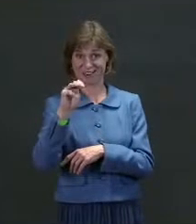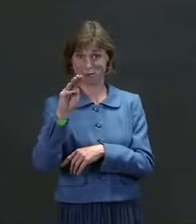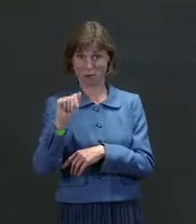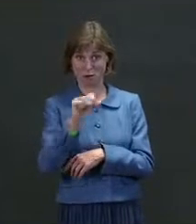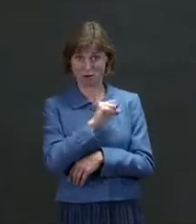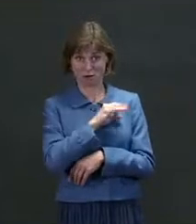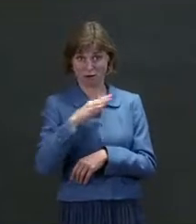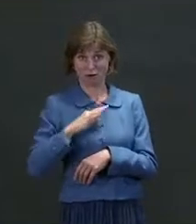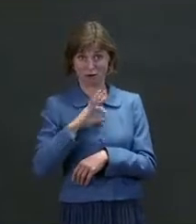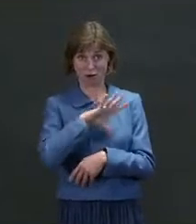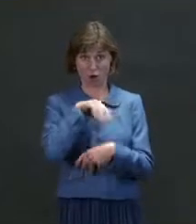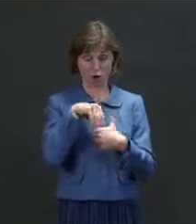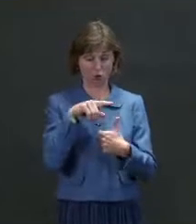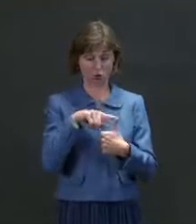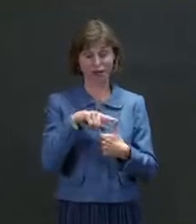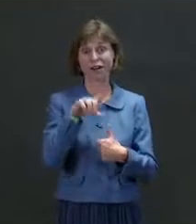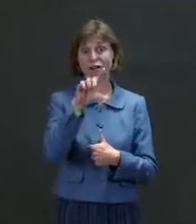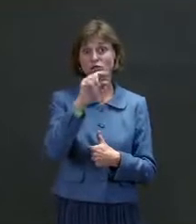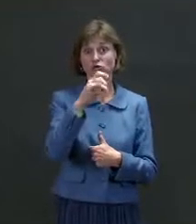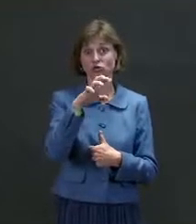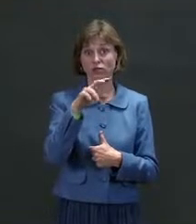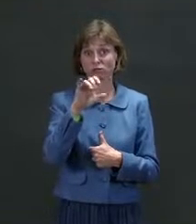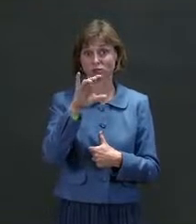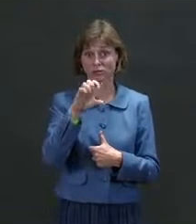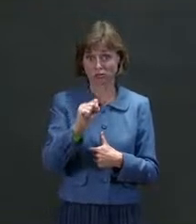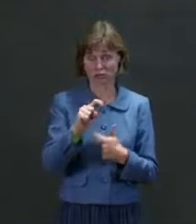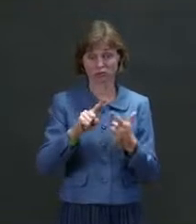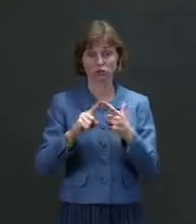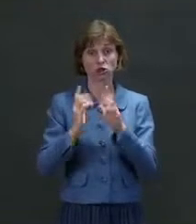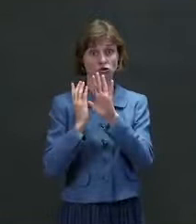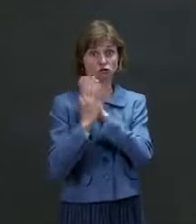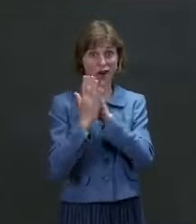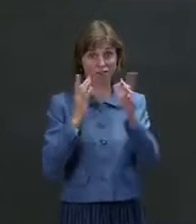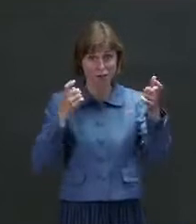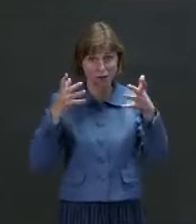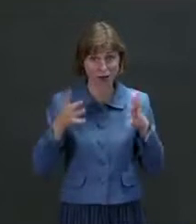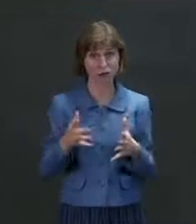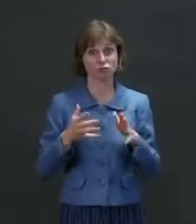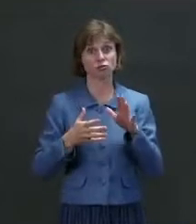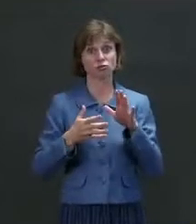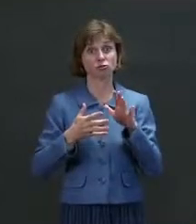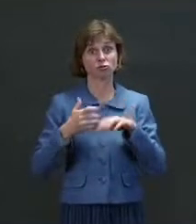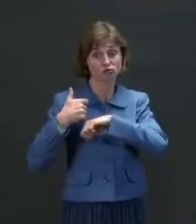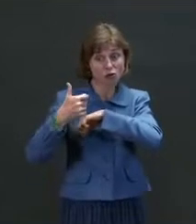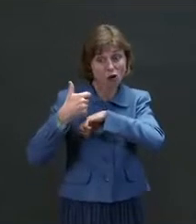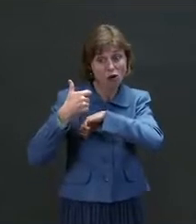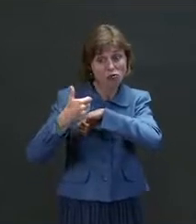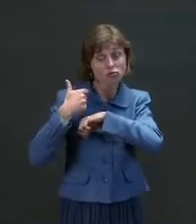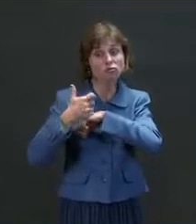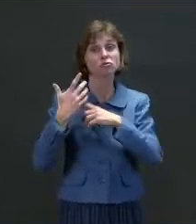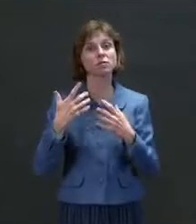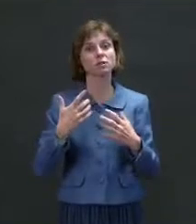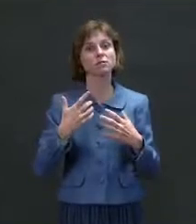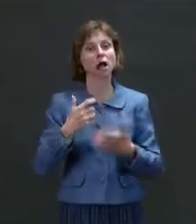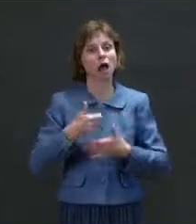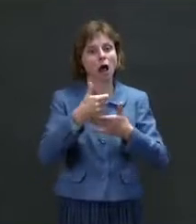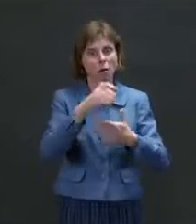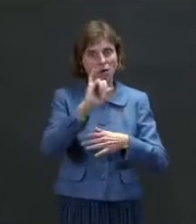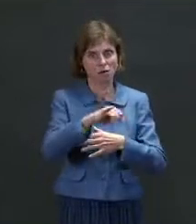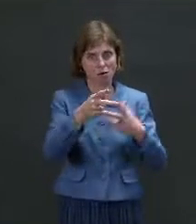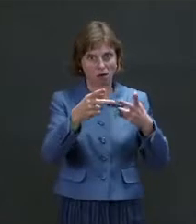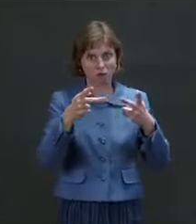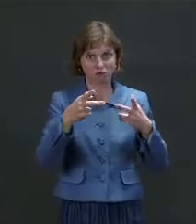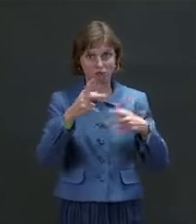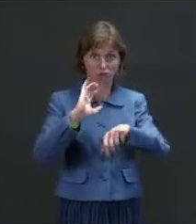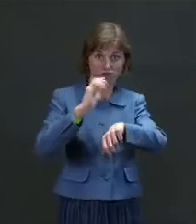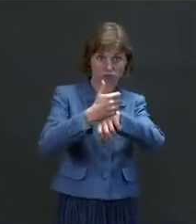staff, traffic managers and runners, and administrative support, helping enable the site to operate 24 hours a day,